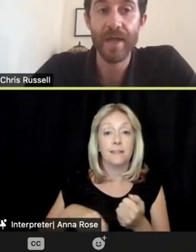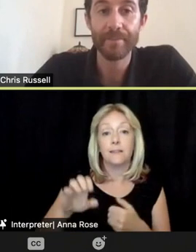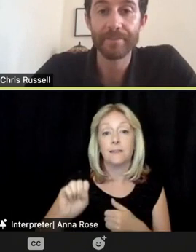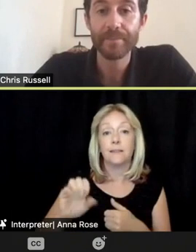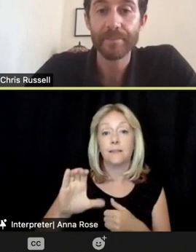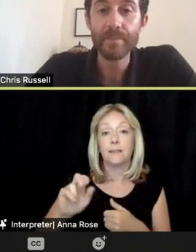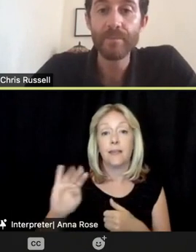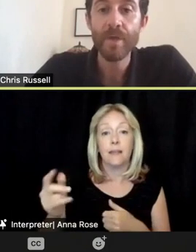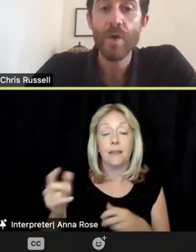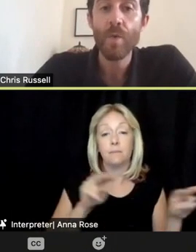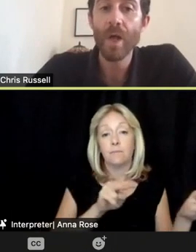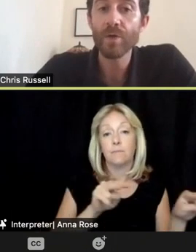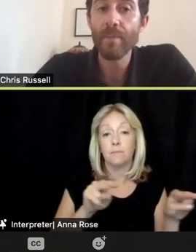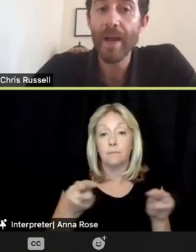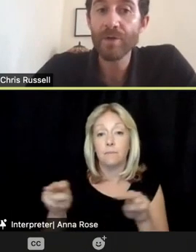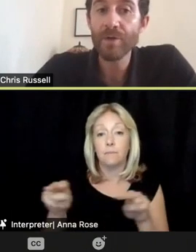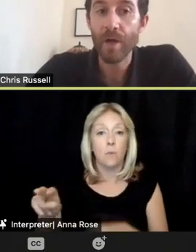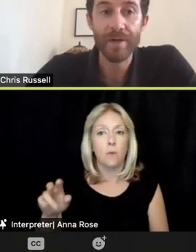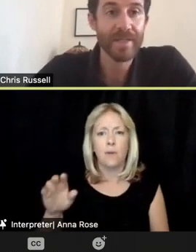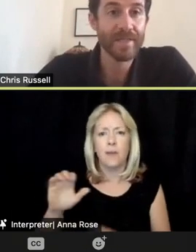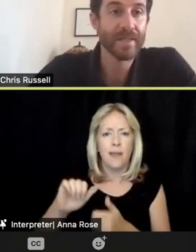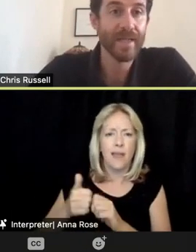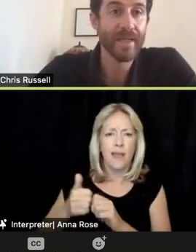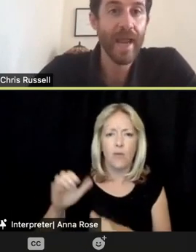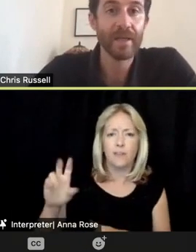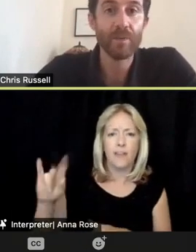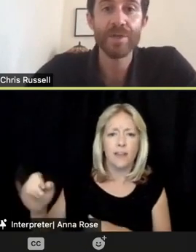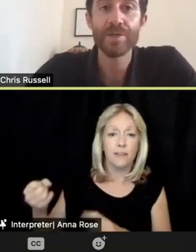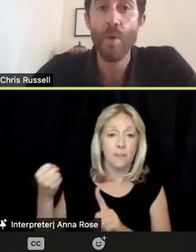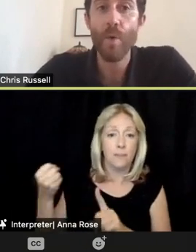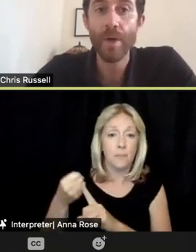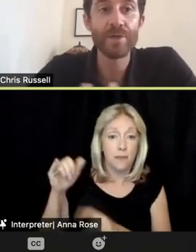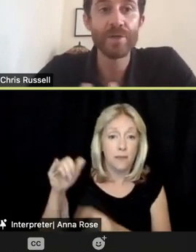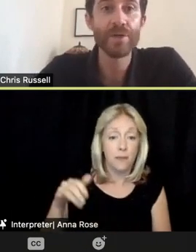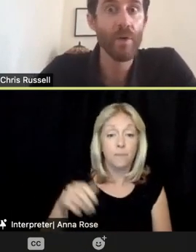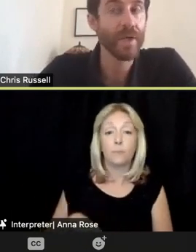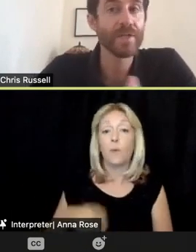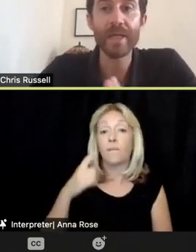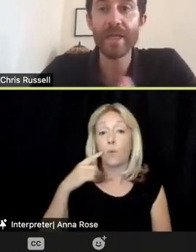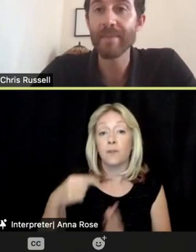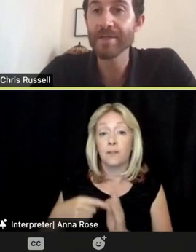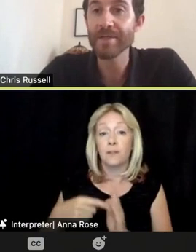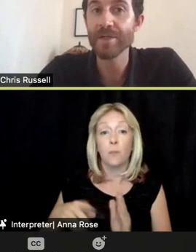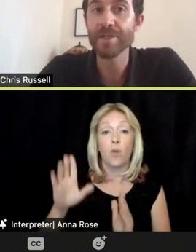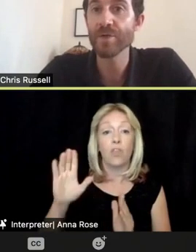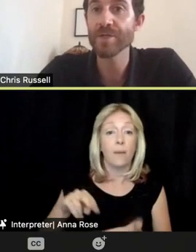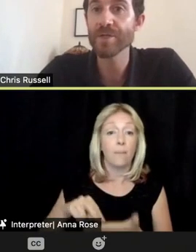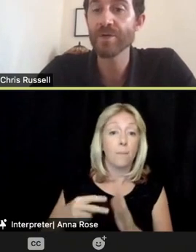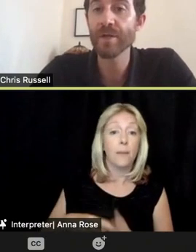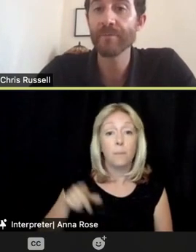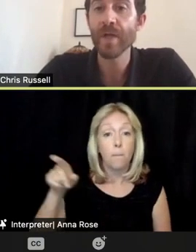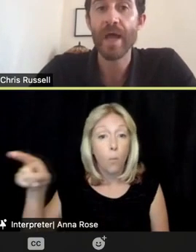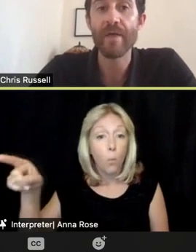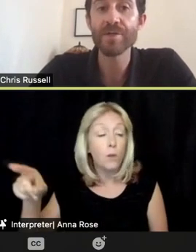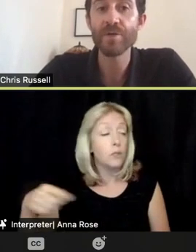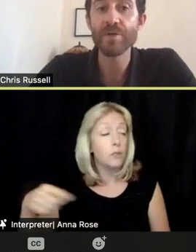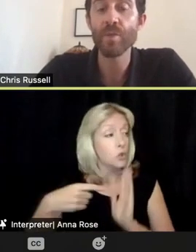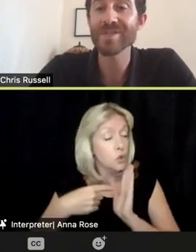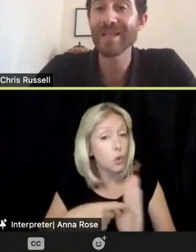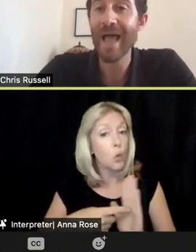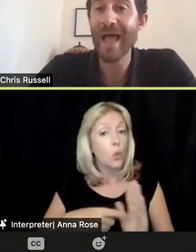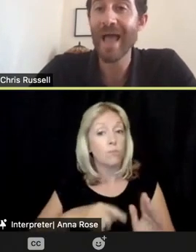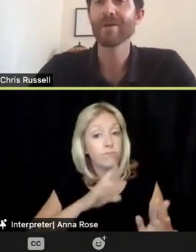with CVI? Well, you might do partner-assisted scanning, which is pointing, showing, speaking messages to a student,